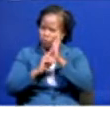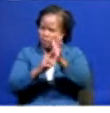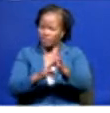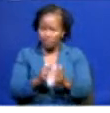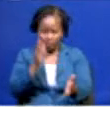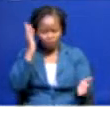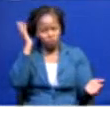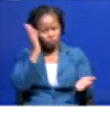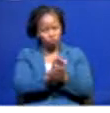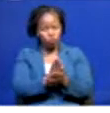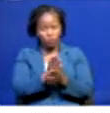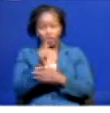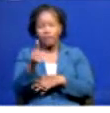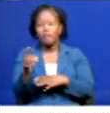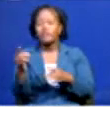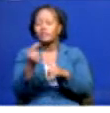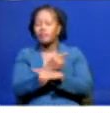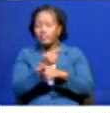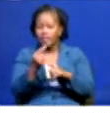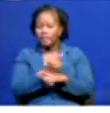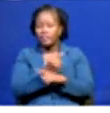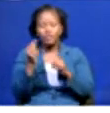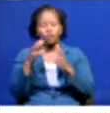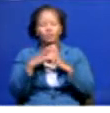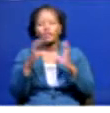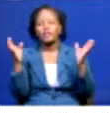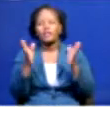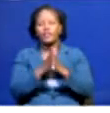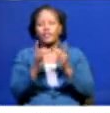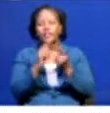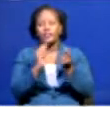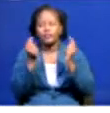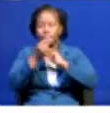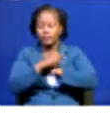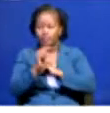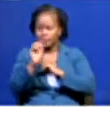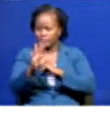indeed this course made a difference in your career.